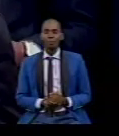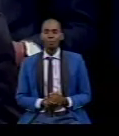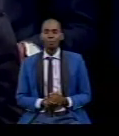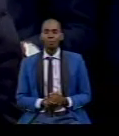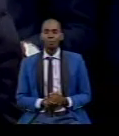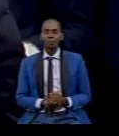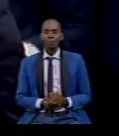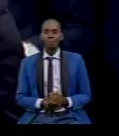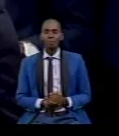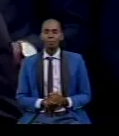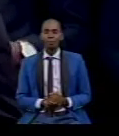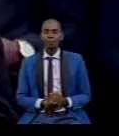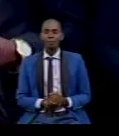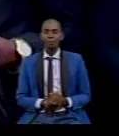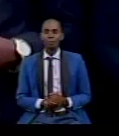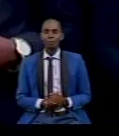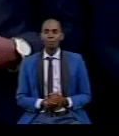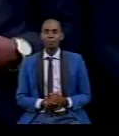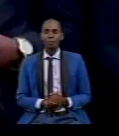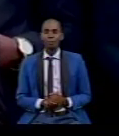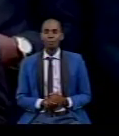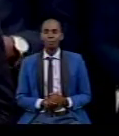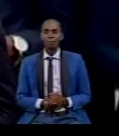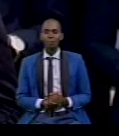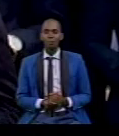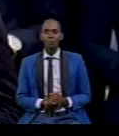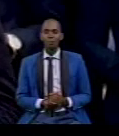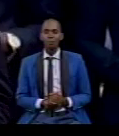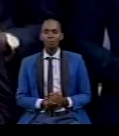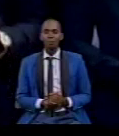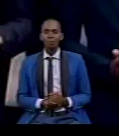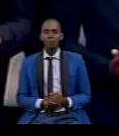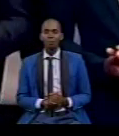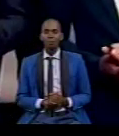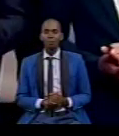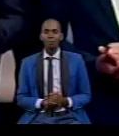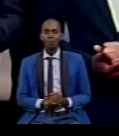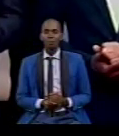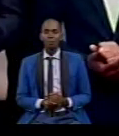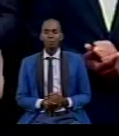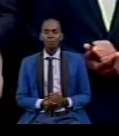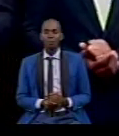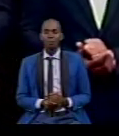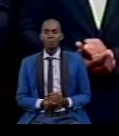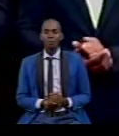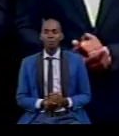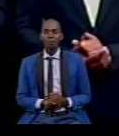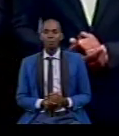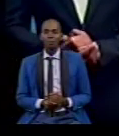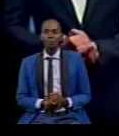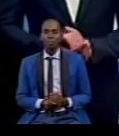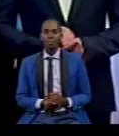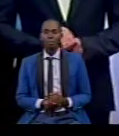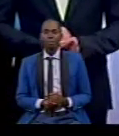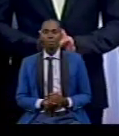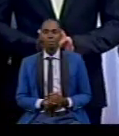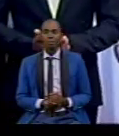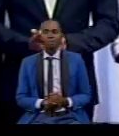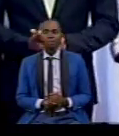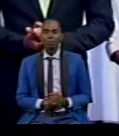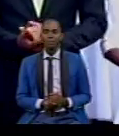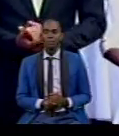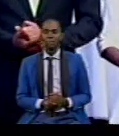be truly and thoroughly converted and to be conscious of that conversion all the time.